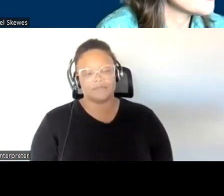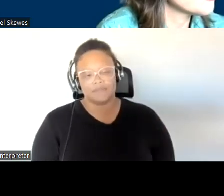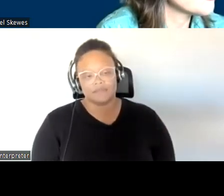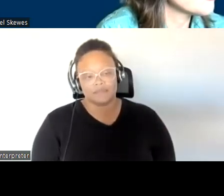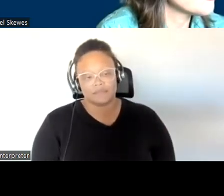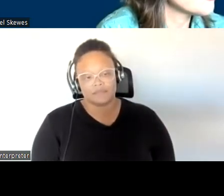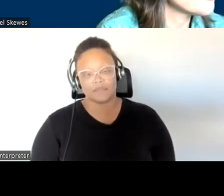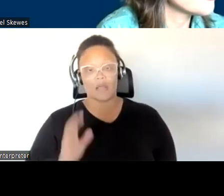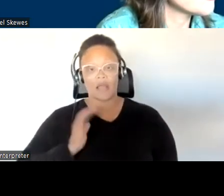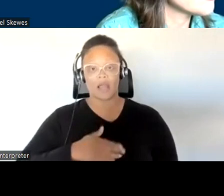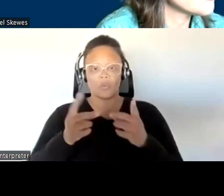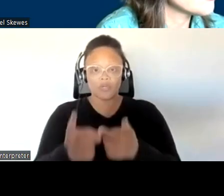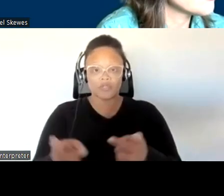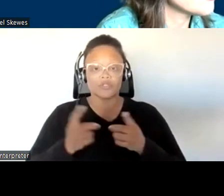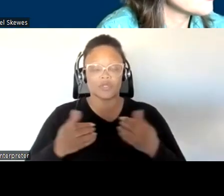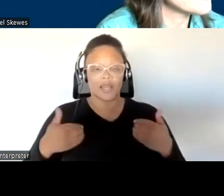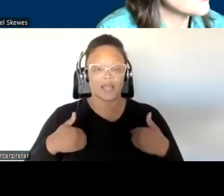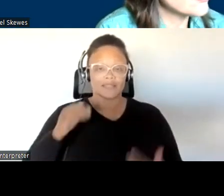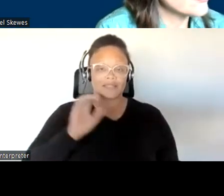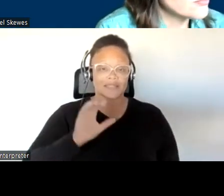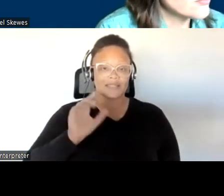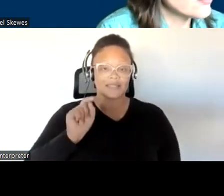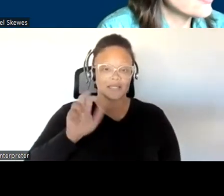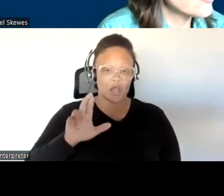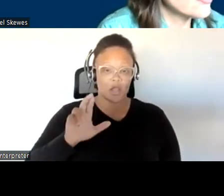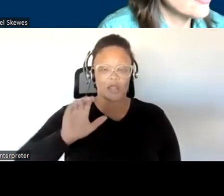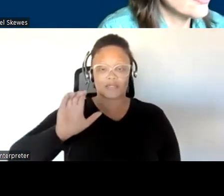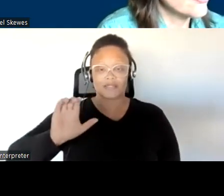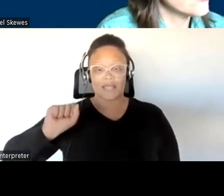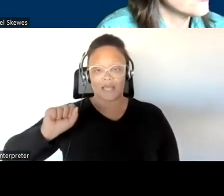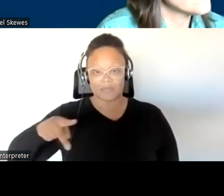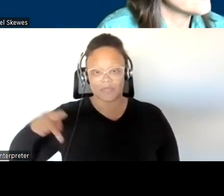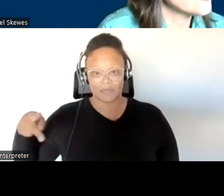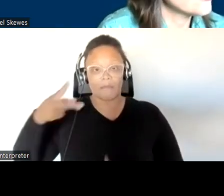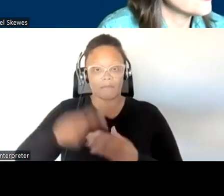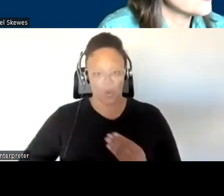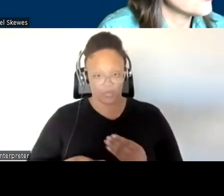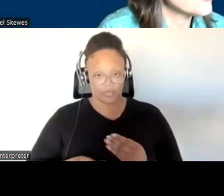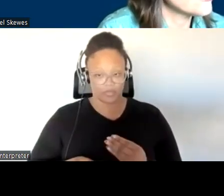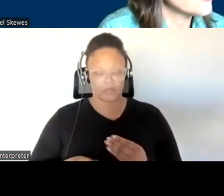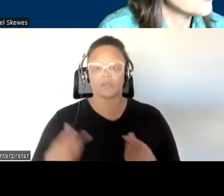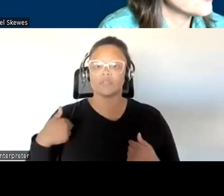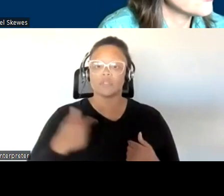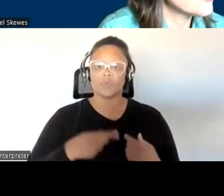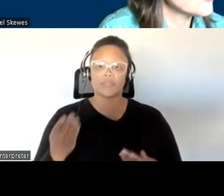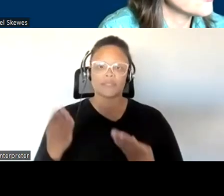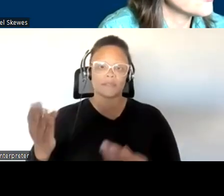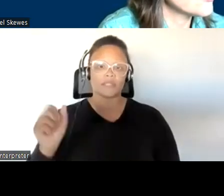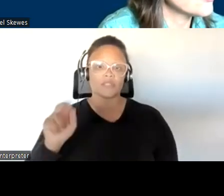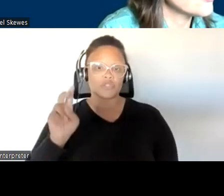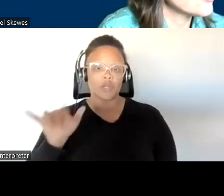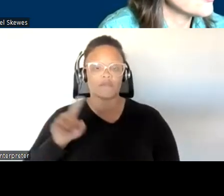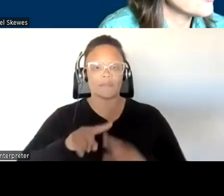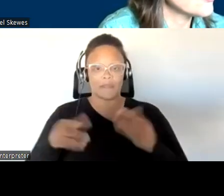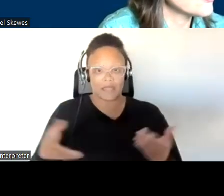Our district has both CCTR and CSPP. And so we, submitted the surveys, but here in the